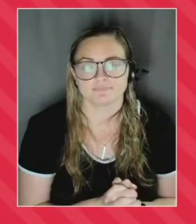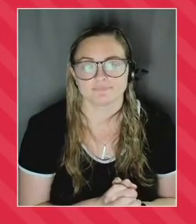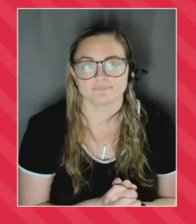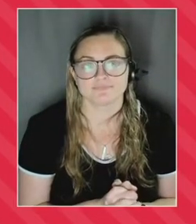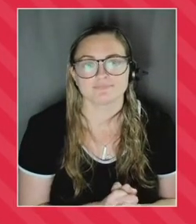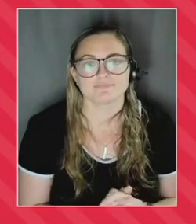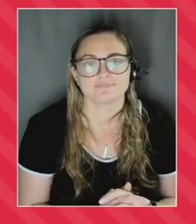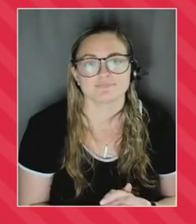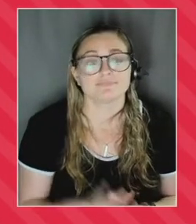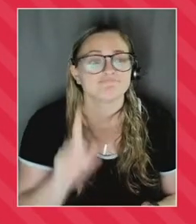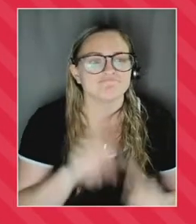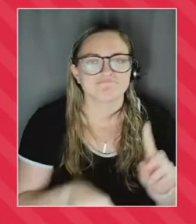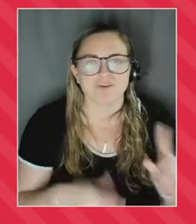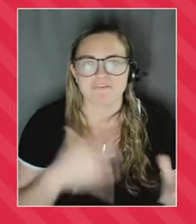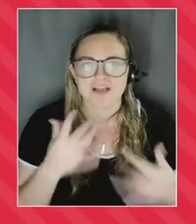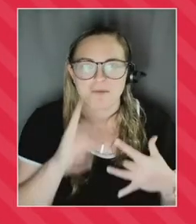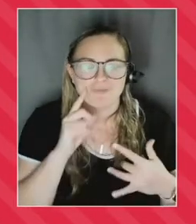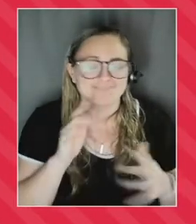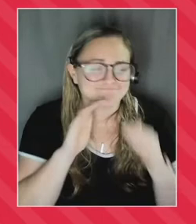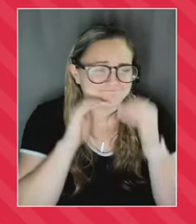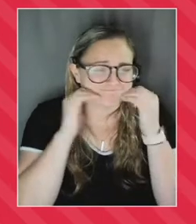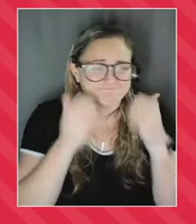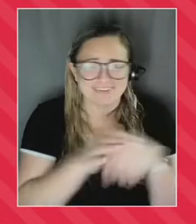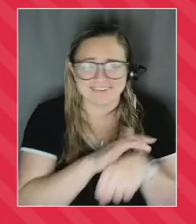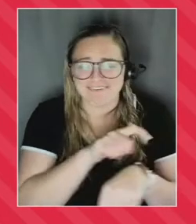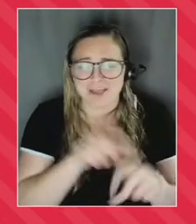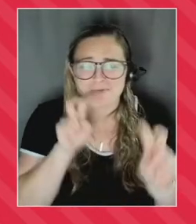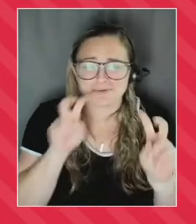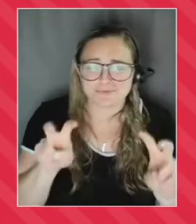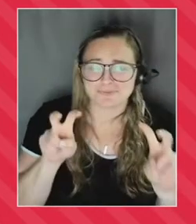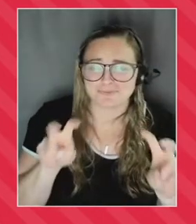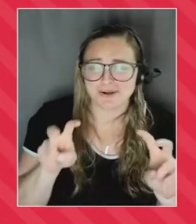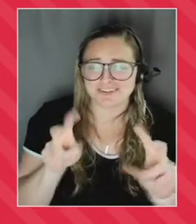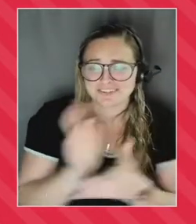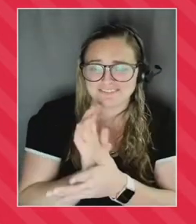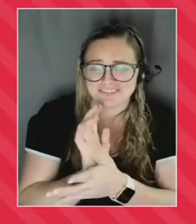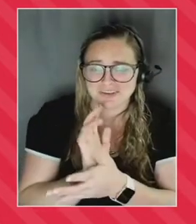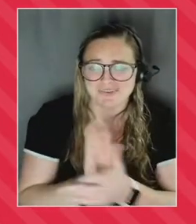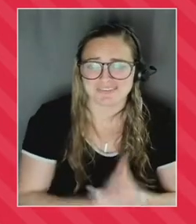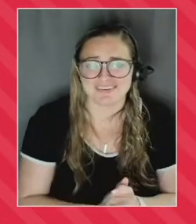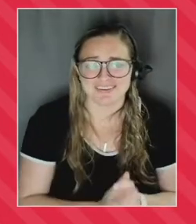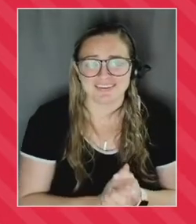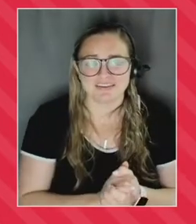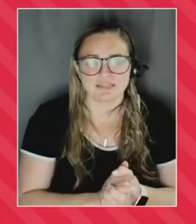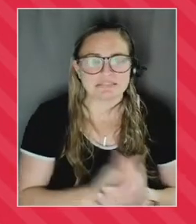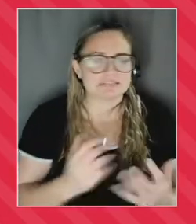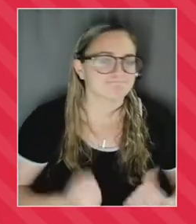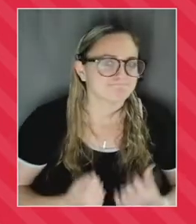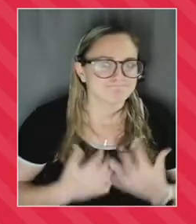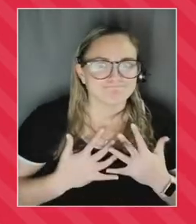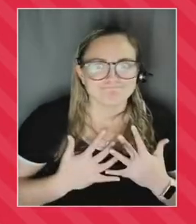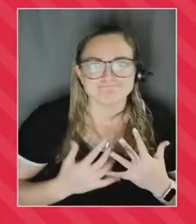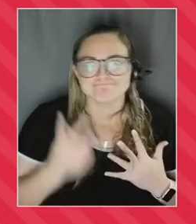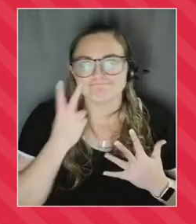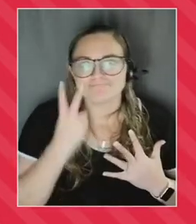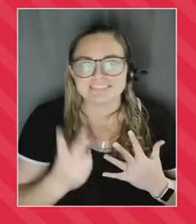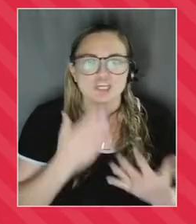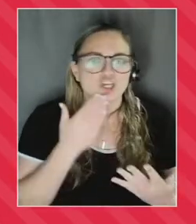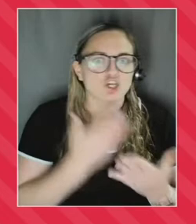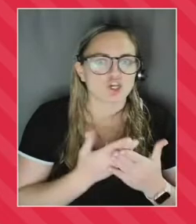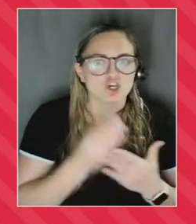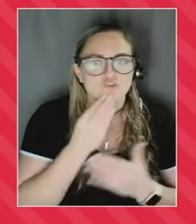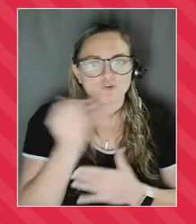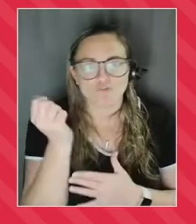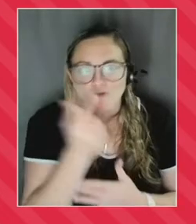I could not help but smile the entire time I was watching that video. It's so inspiring to see how Good Food for All